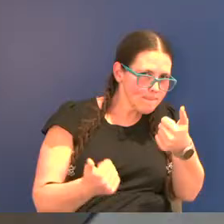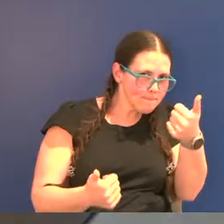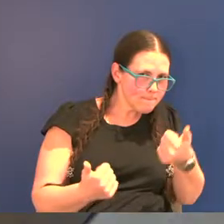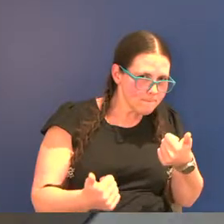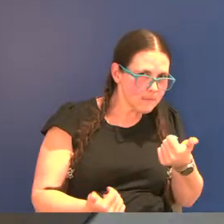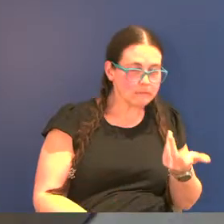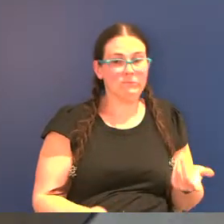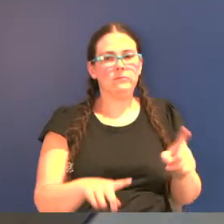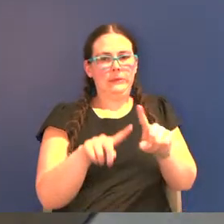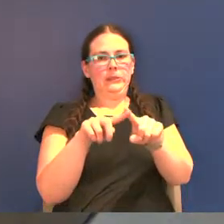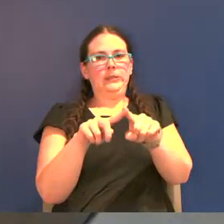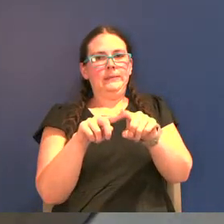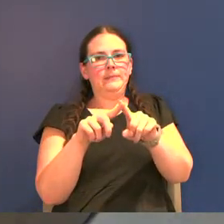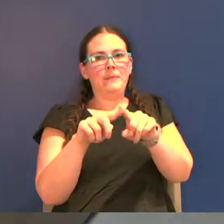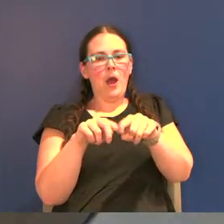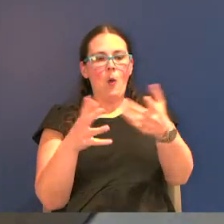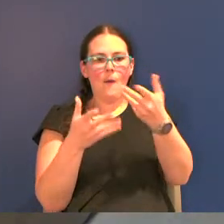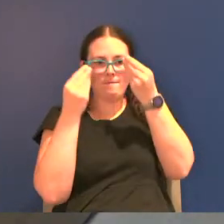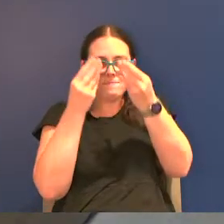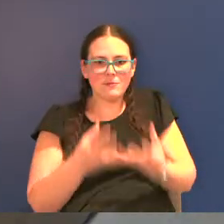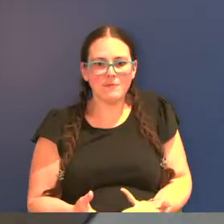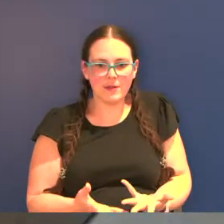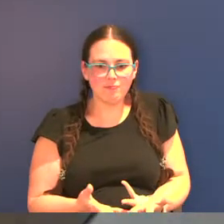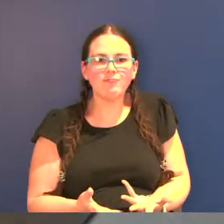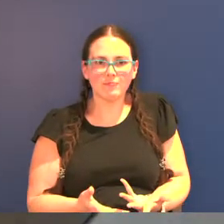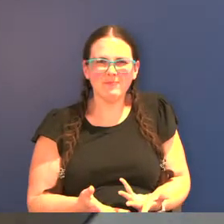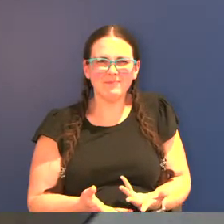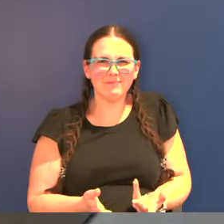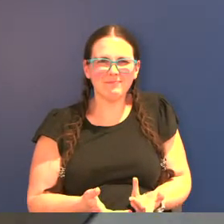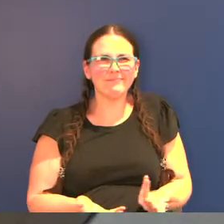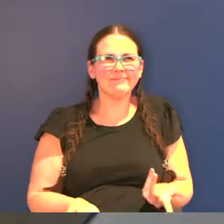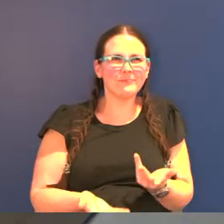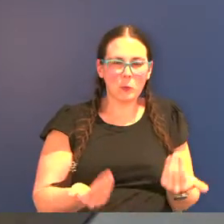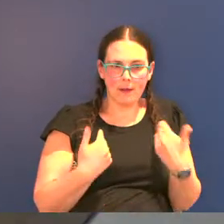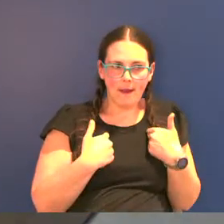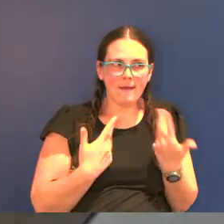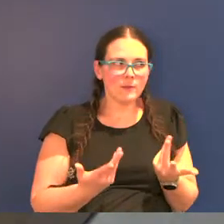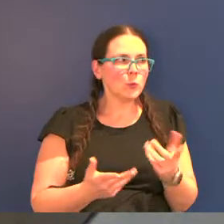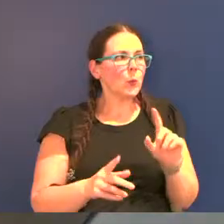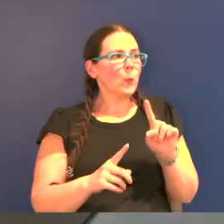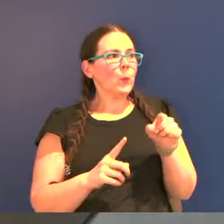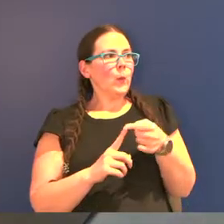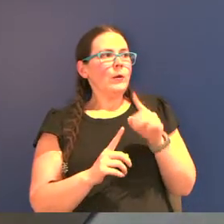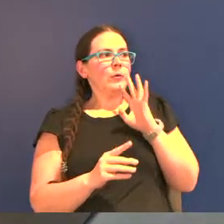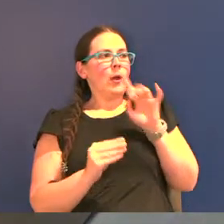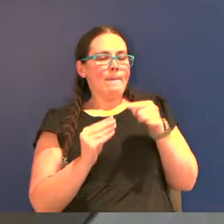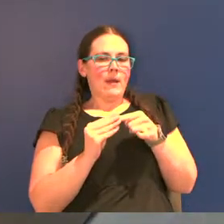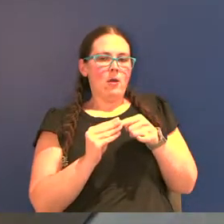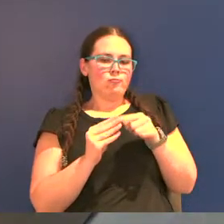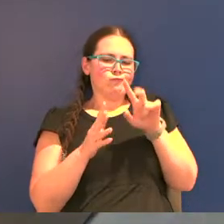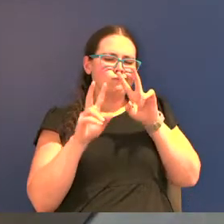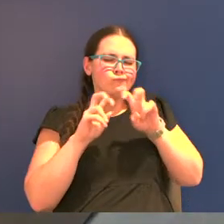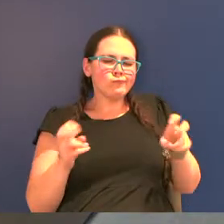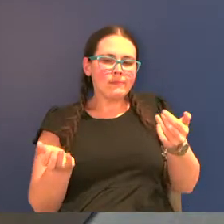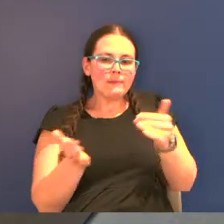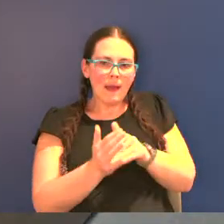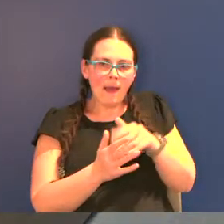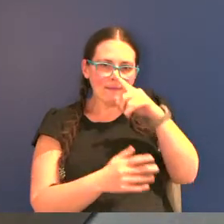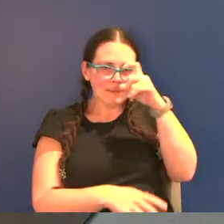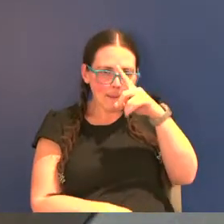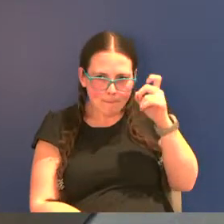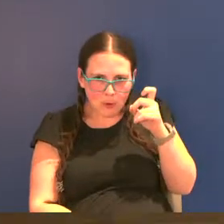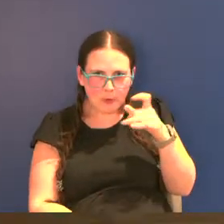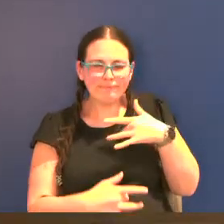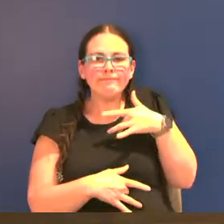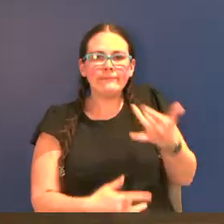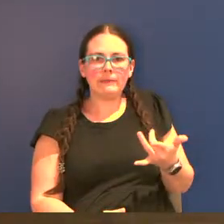It just Sorry. depends on what information we find out from it. So when we talk about we're going to reassess it in the summer, normally what we